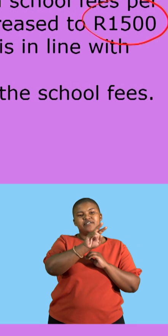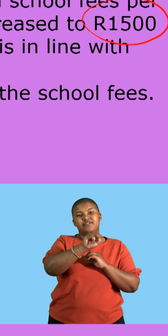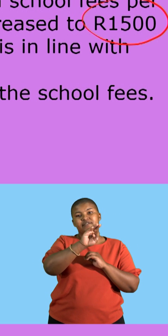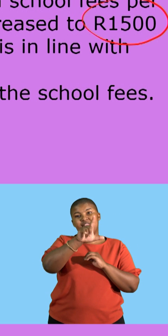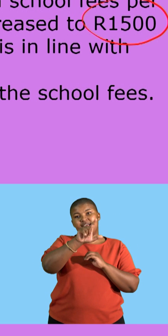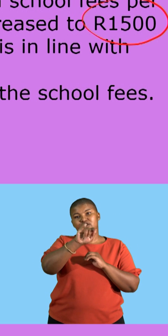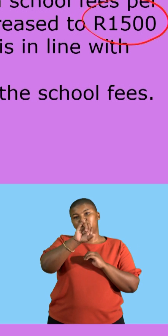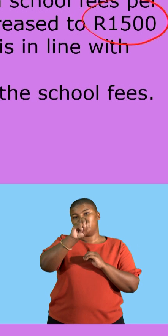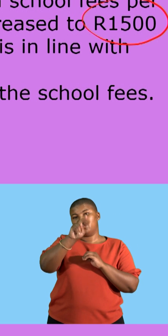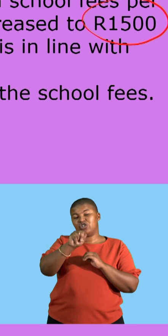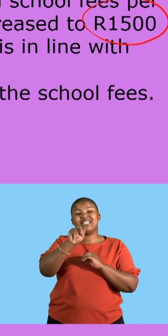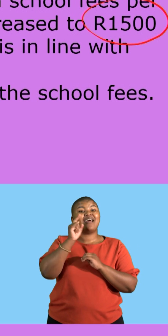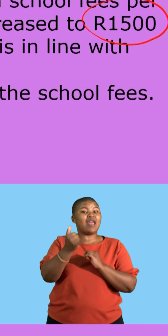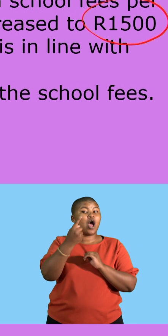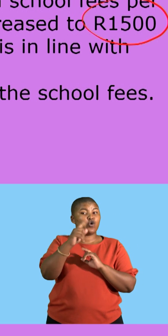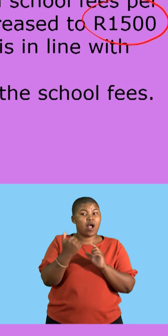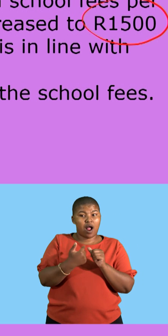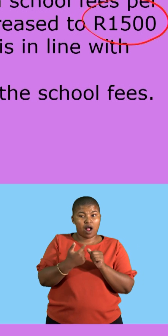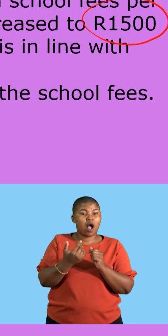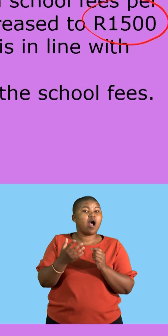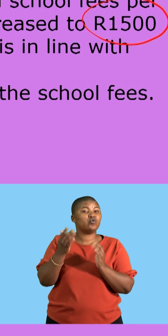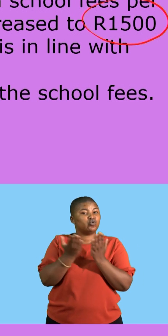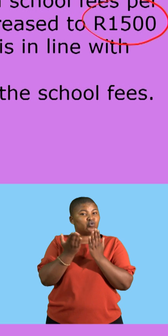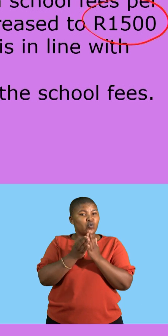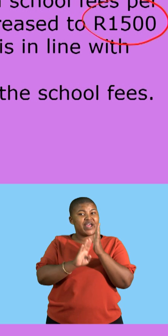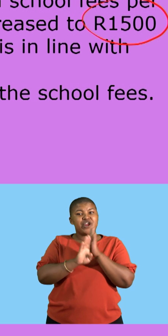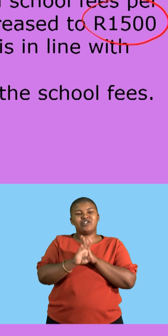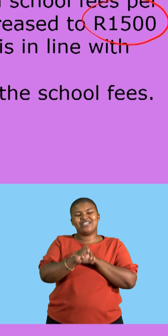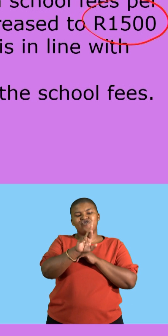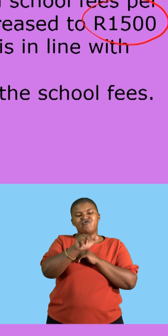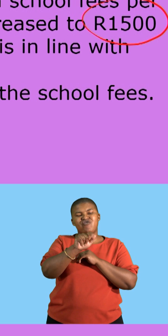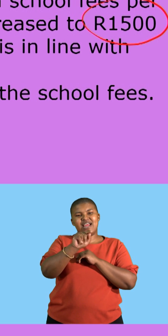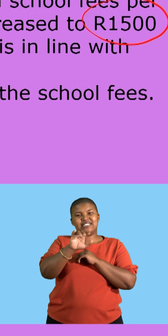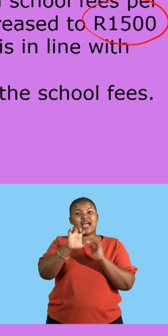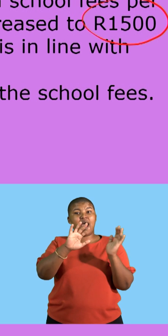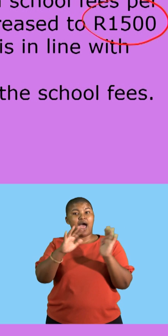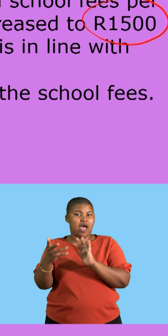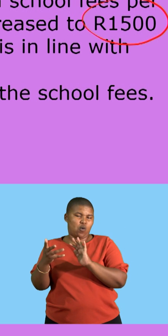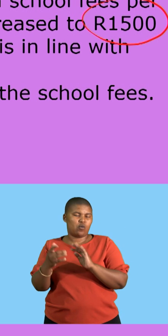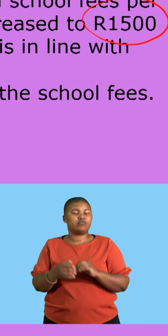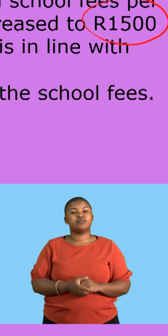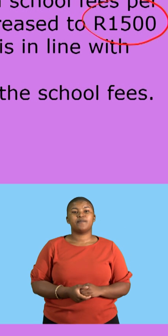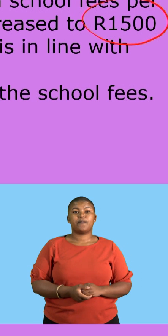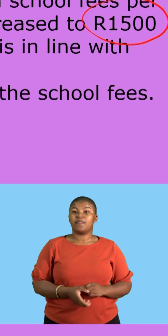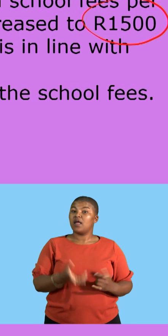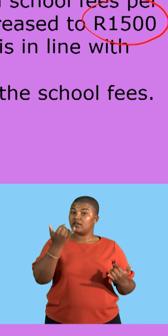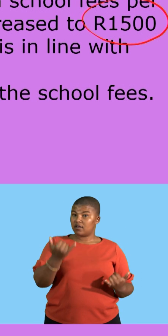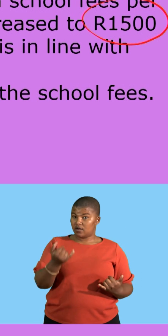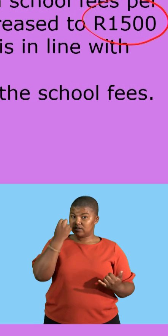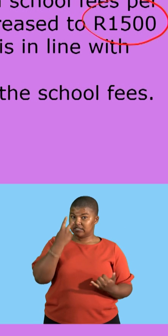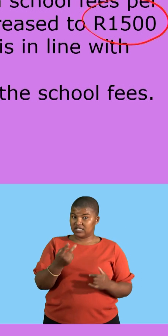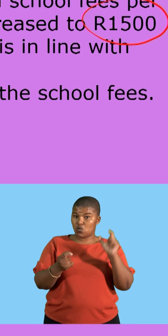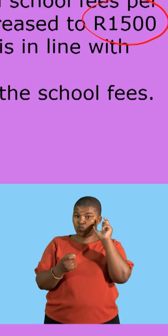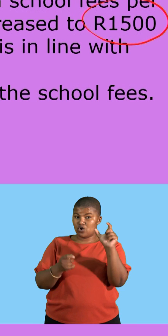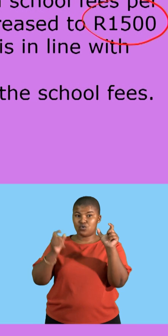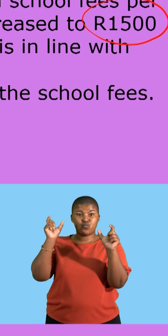the school increased their school fees. So because we see the word rate and increase, we need to